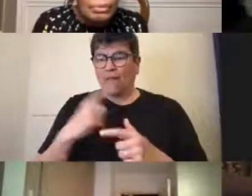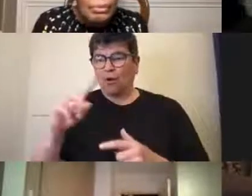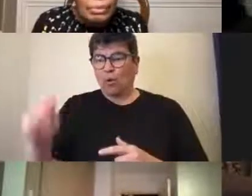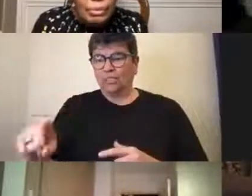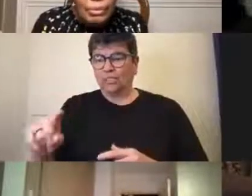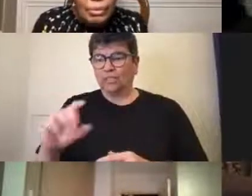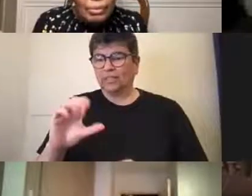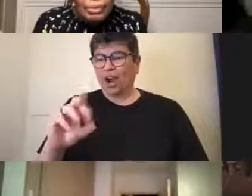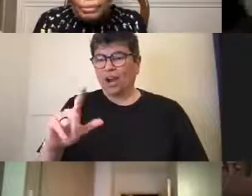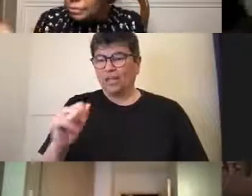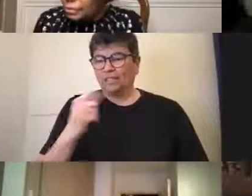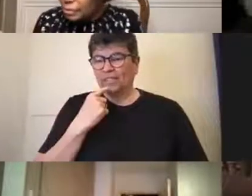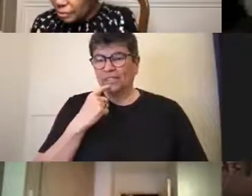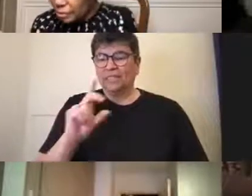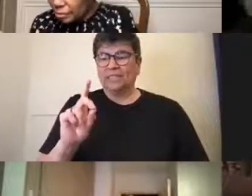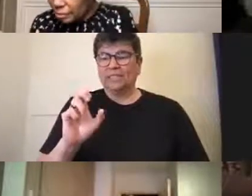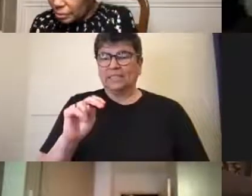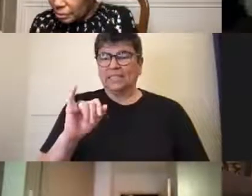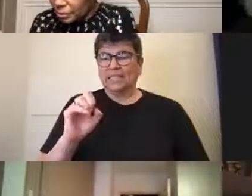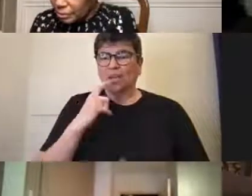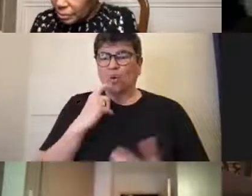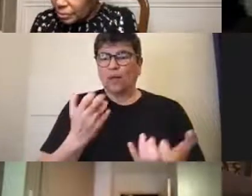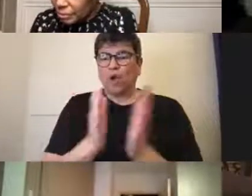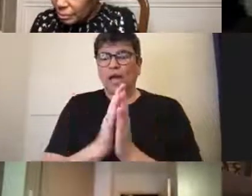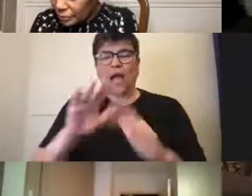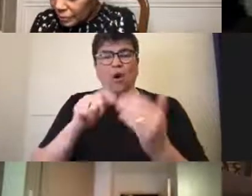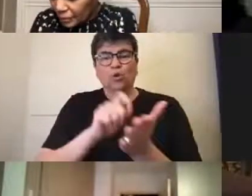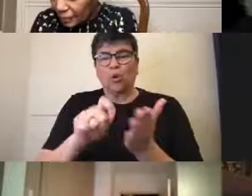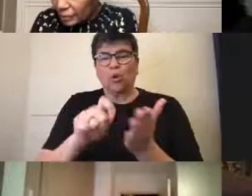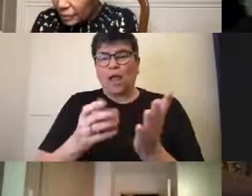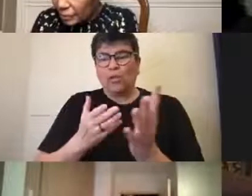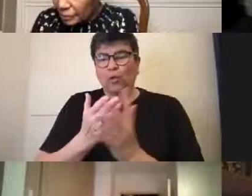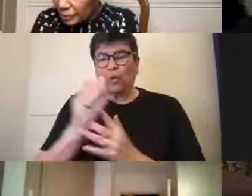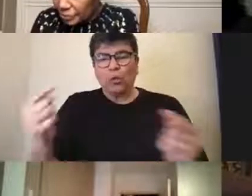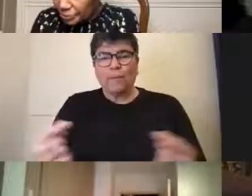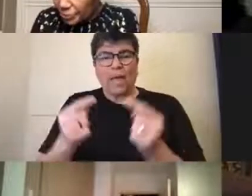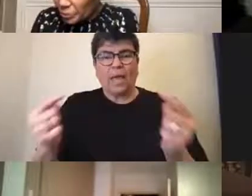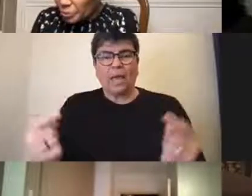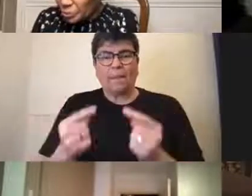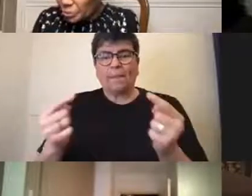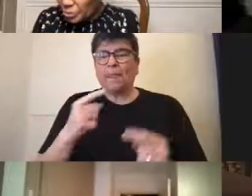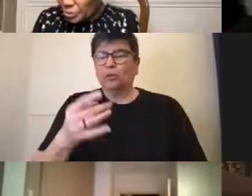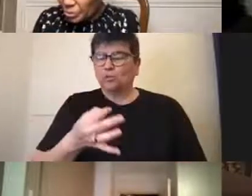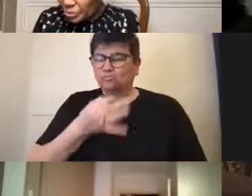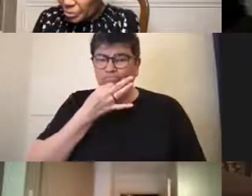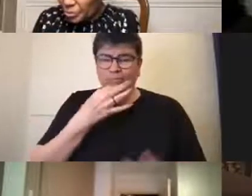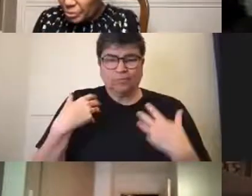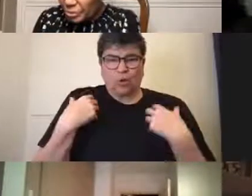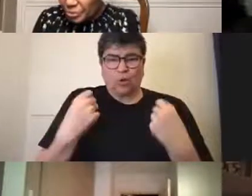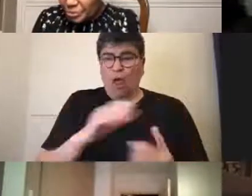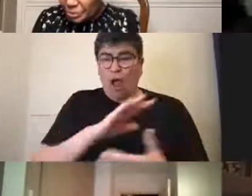I just want to ask how you write through the pain. How do you, you're very courageous. All of